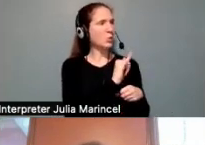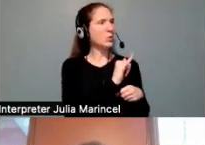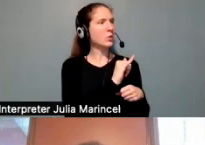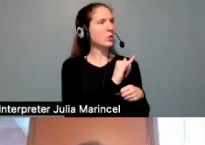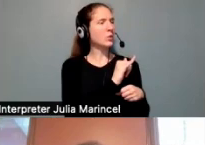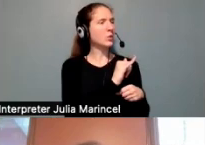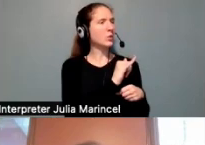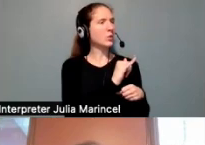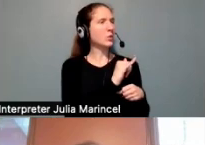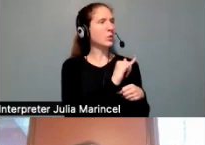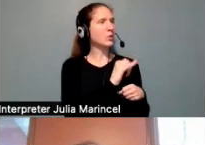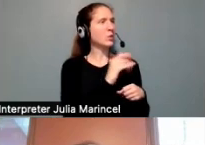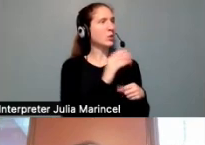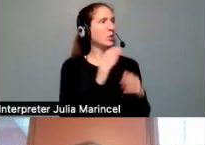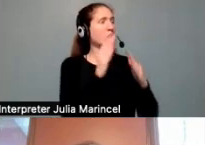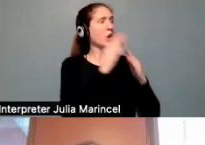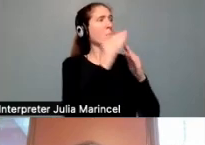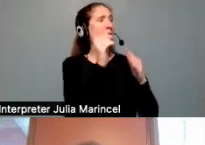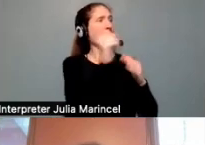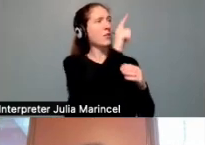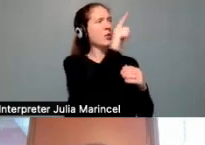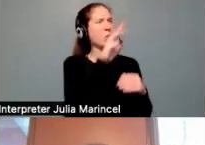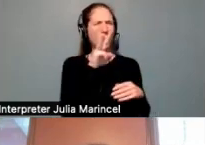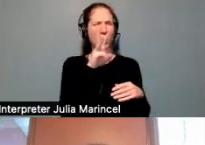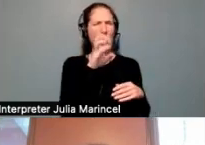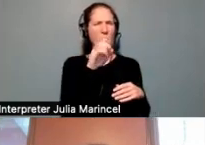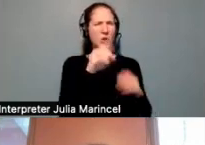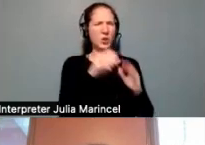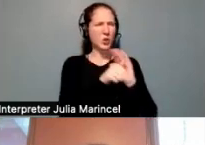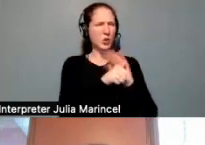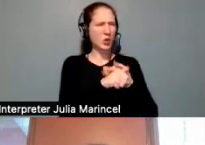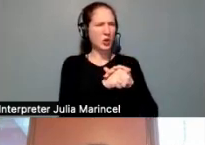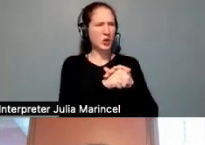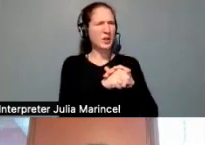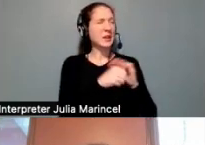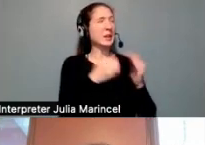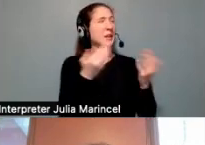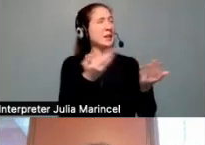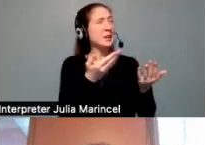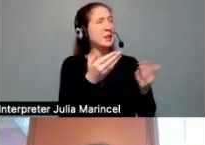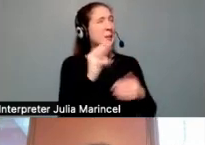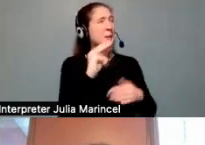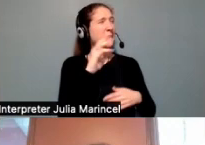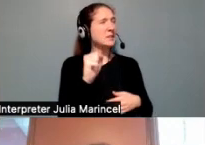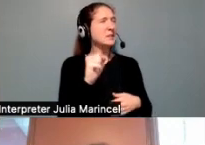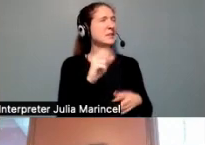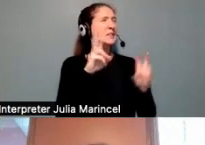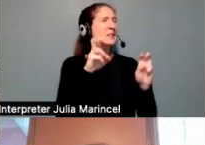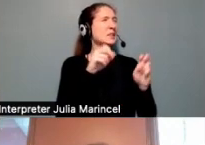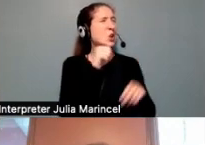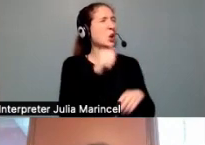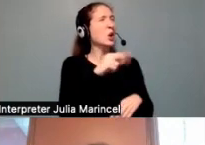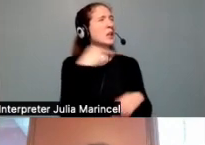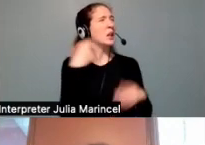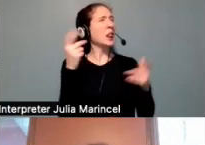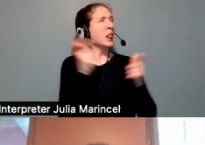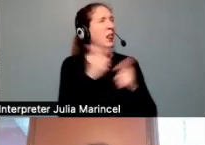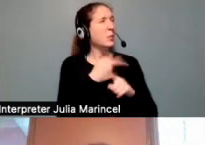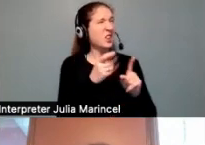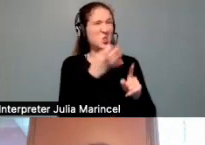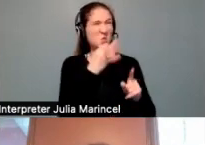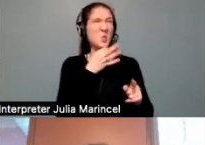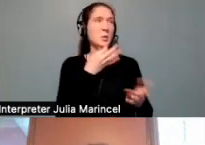and I don't think it's endangered in Massachusetts, but I mean it should be. It's certainly trending that way, and it's